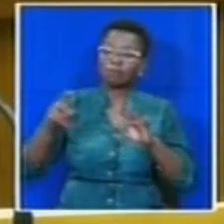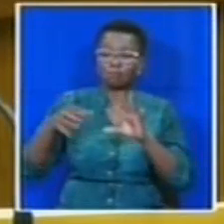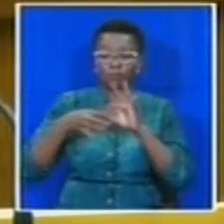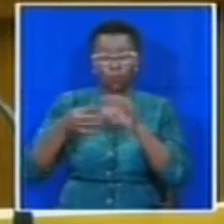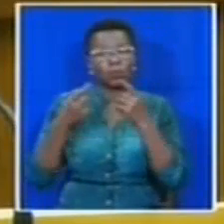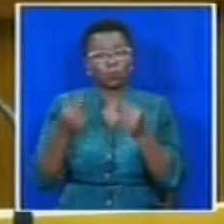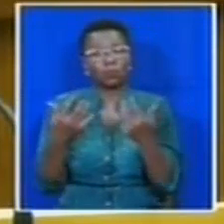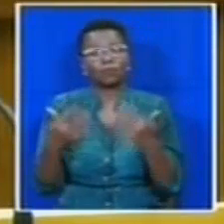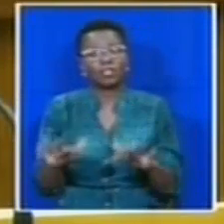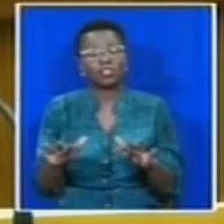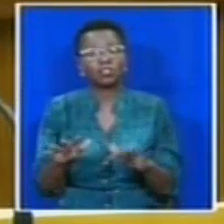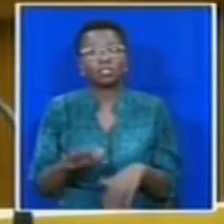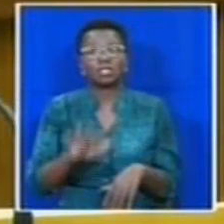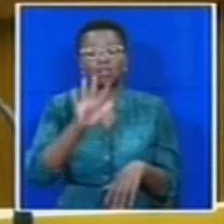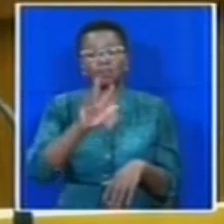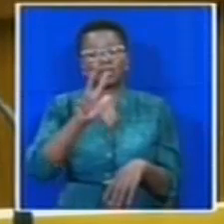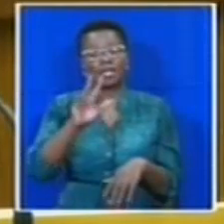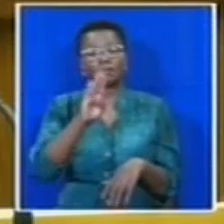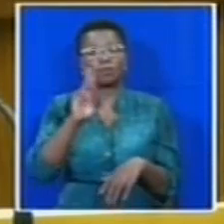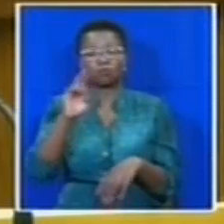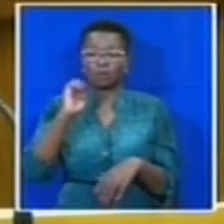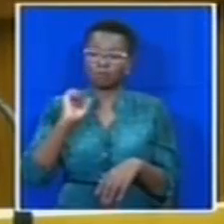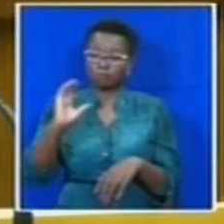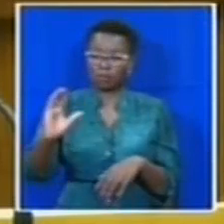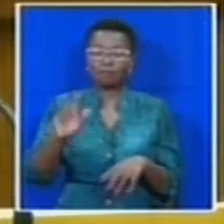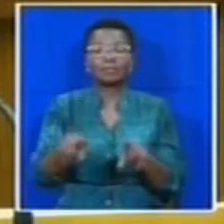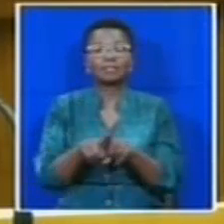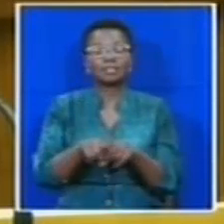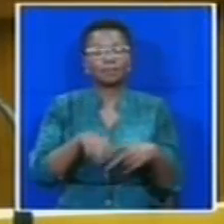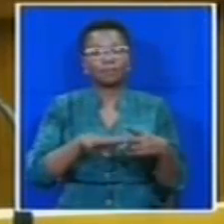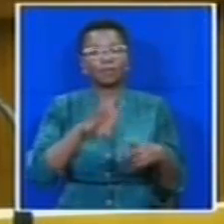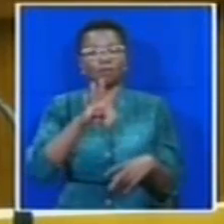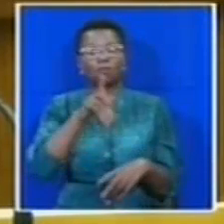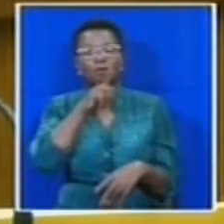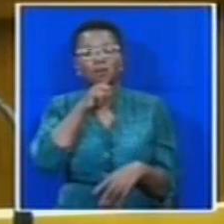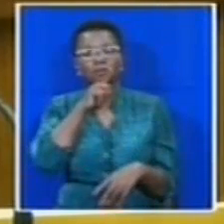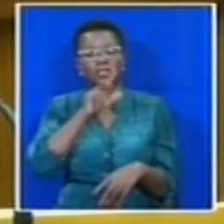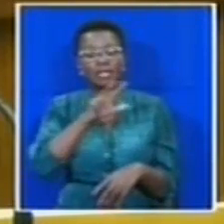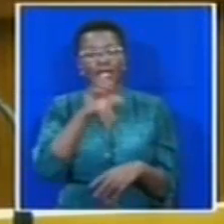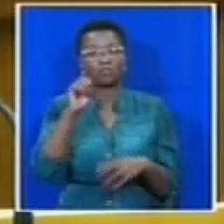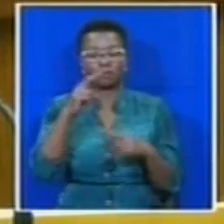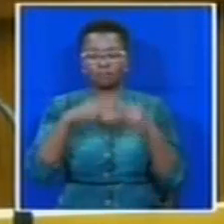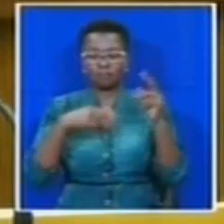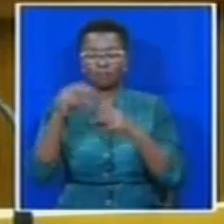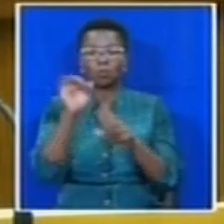further 58 billion rands in investment and some 4,800 construction jobs will commence,